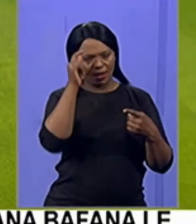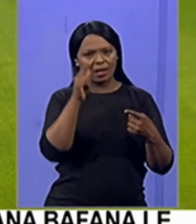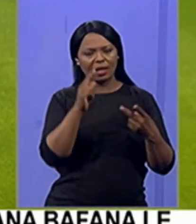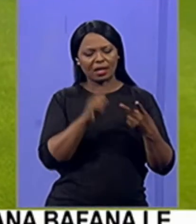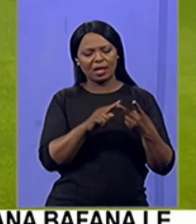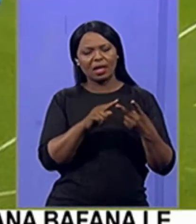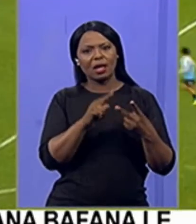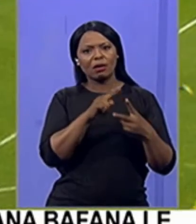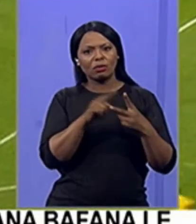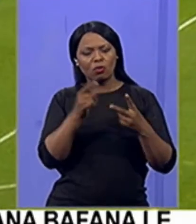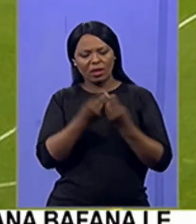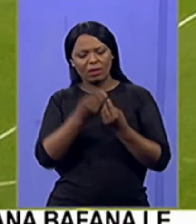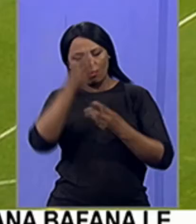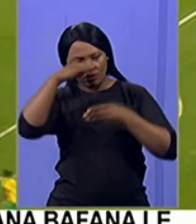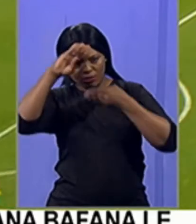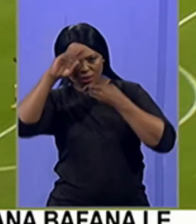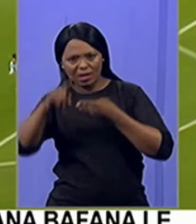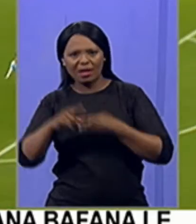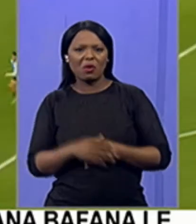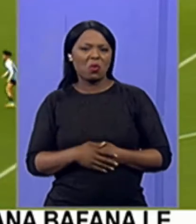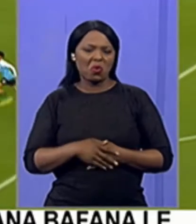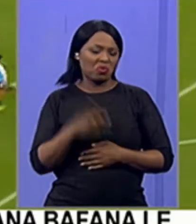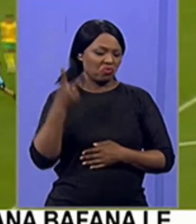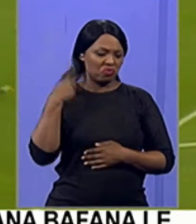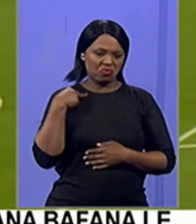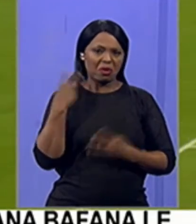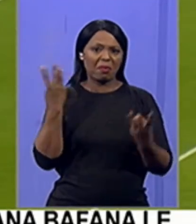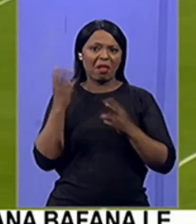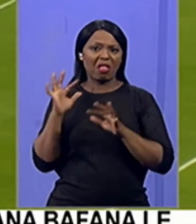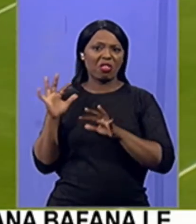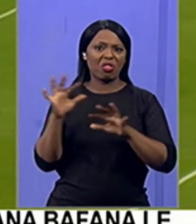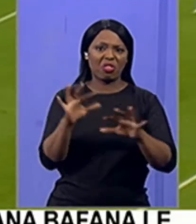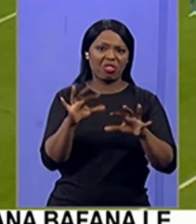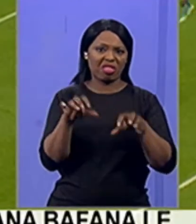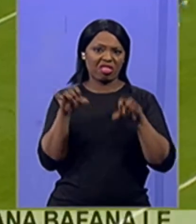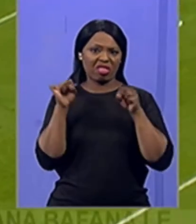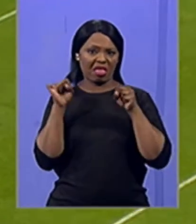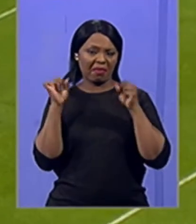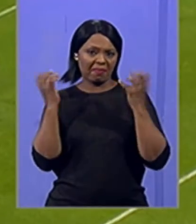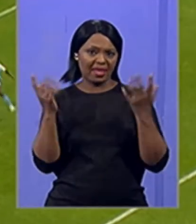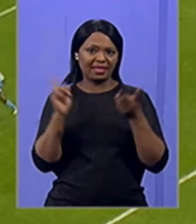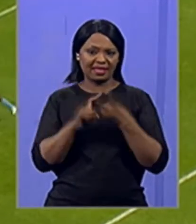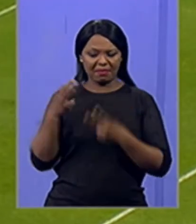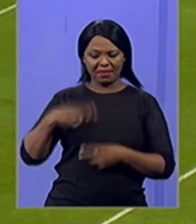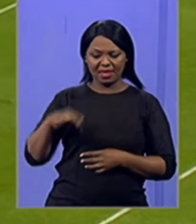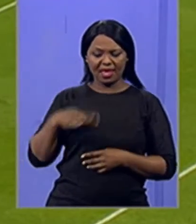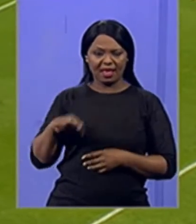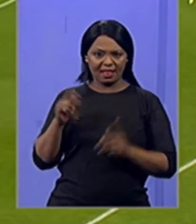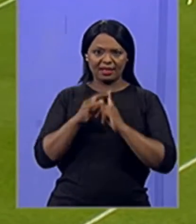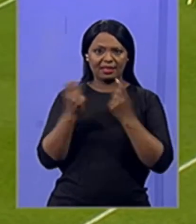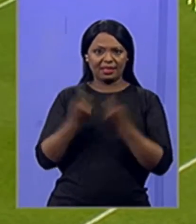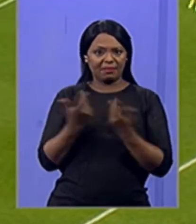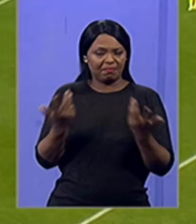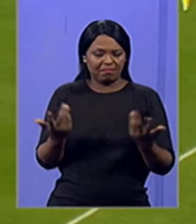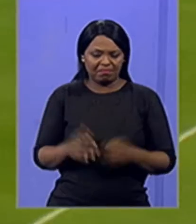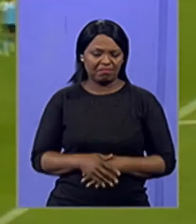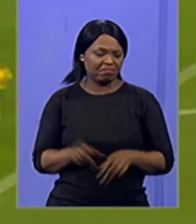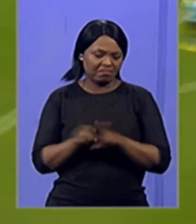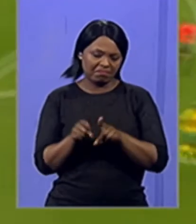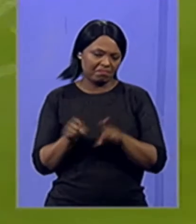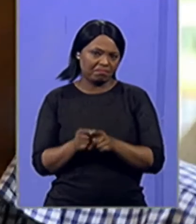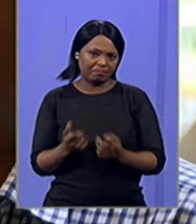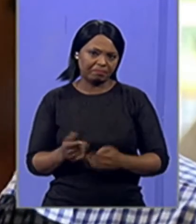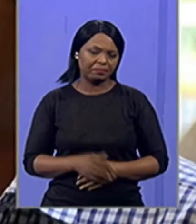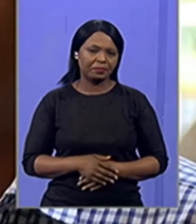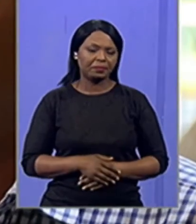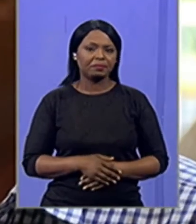le swabisang athe le papading ya Banyana le Brazil. Is clearly a marketing problem from a SAFA perspective, and